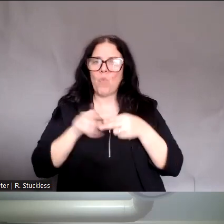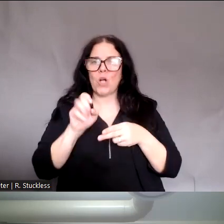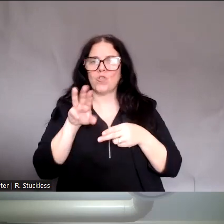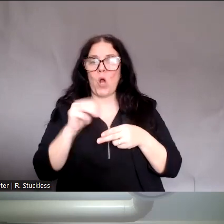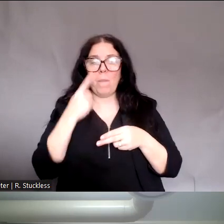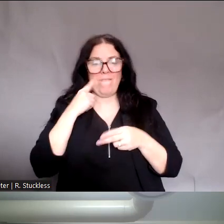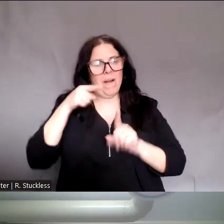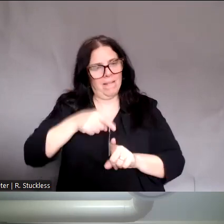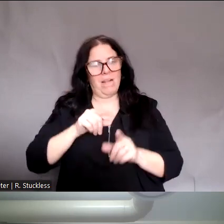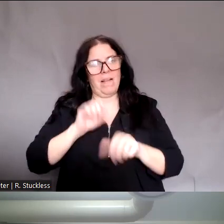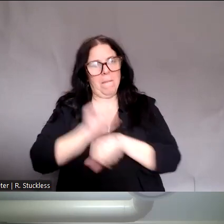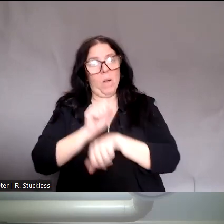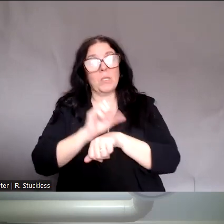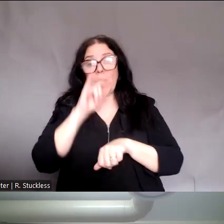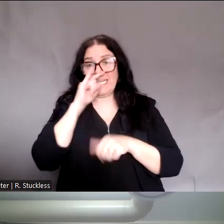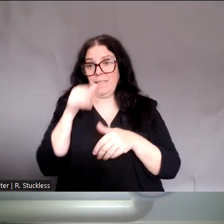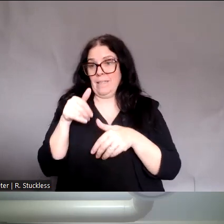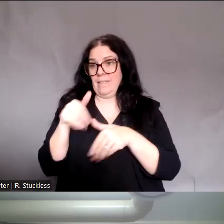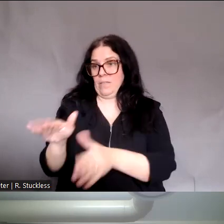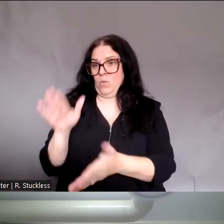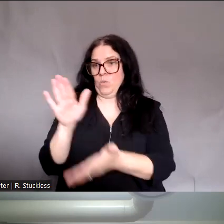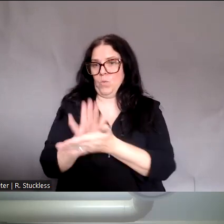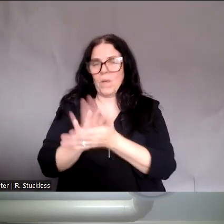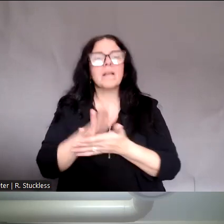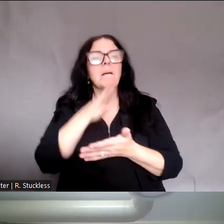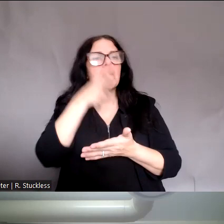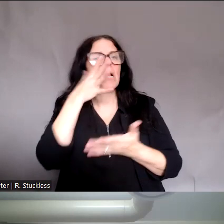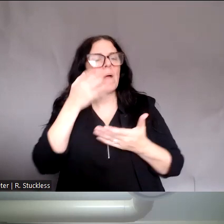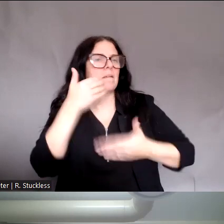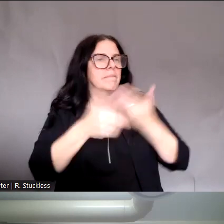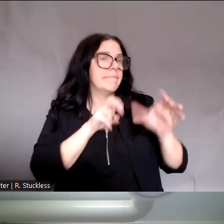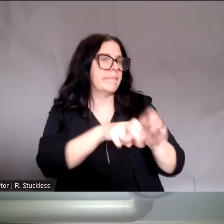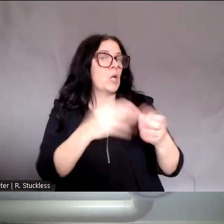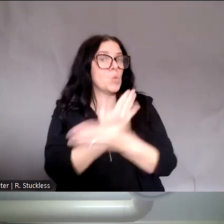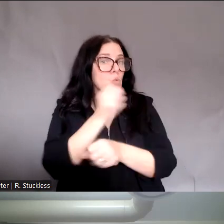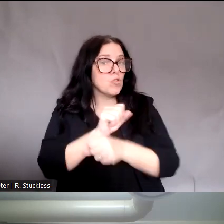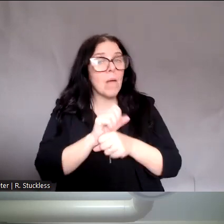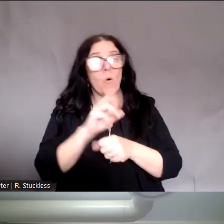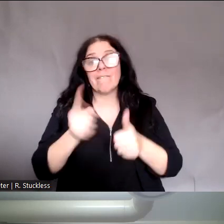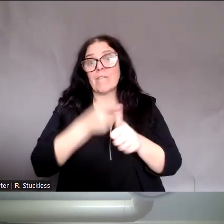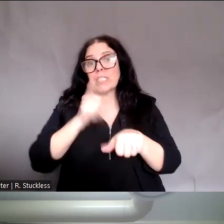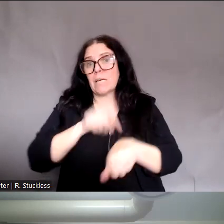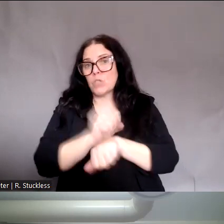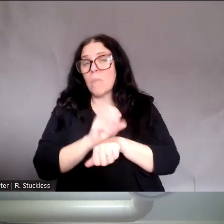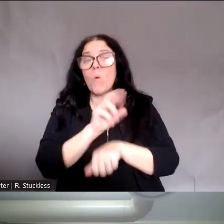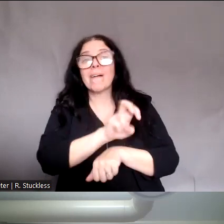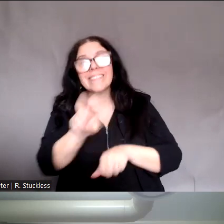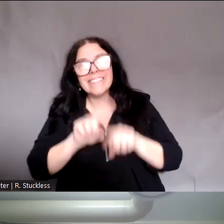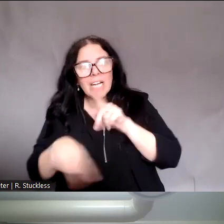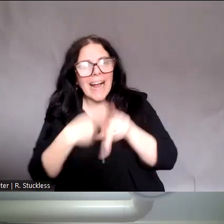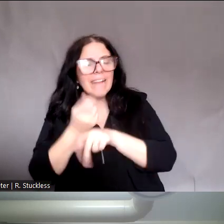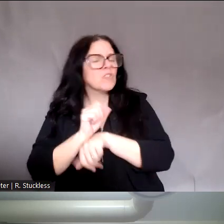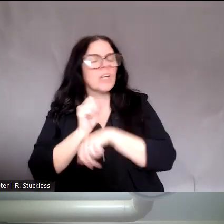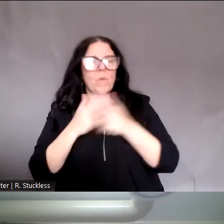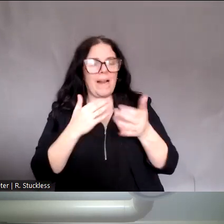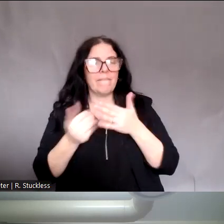kids started school, they were going to be stepping into either new employment or their first employment. And so we